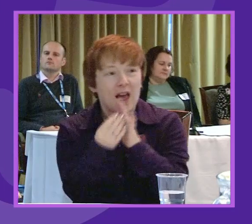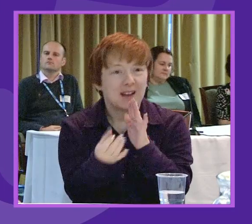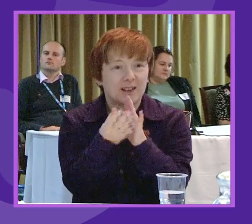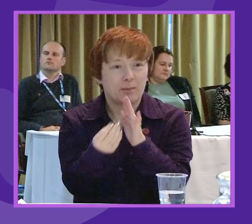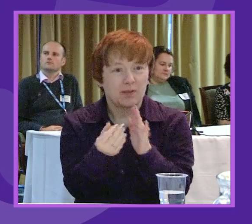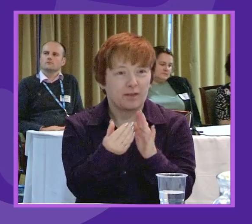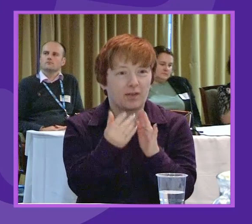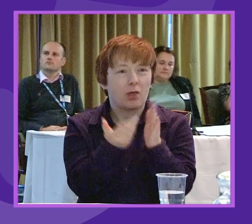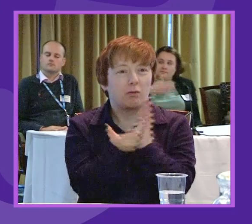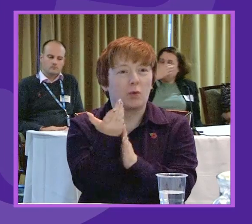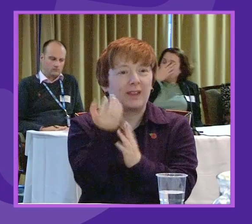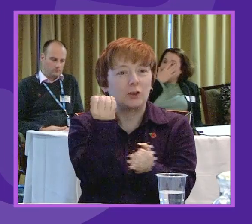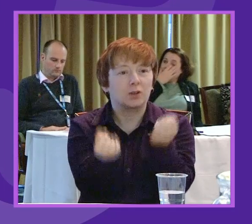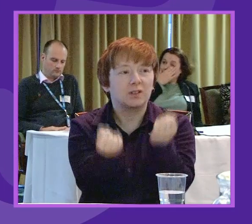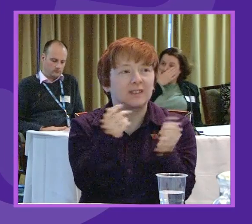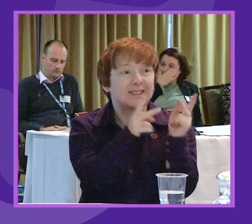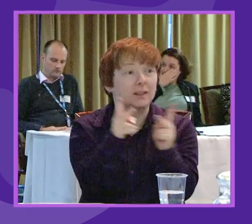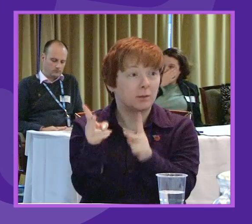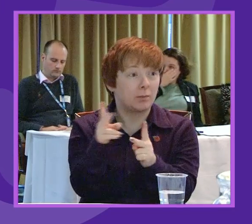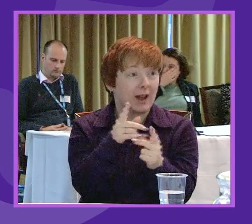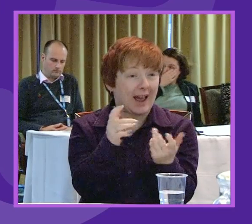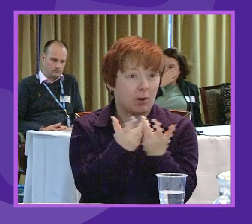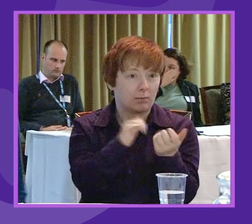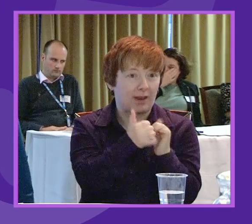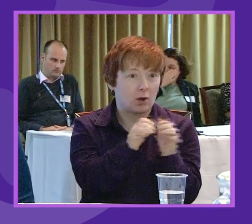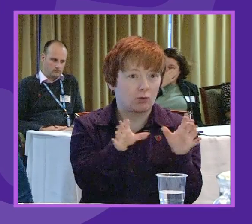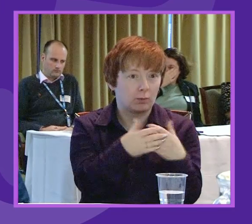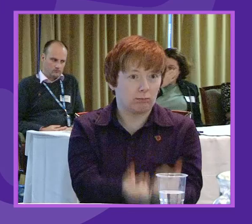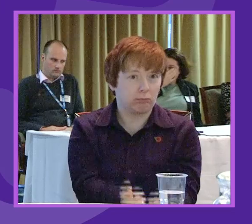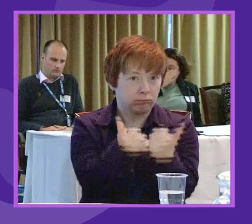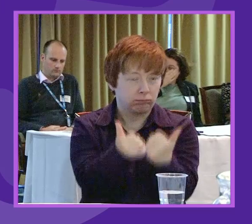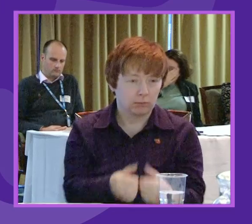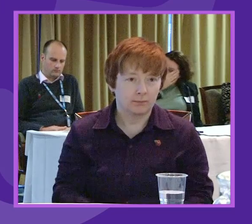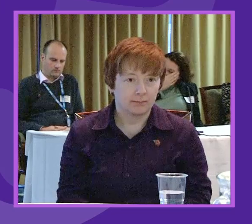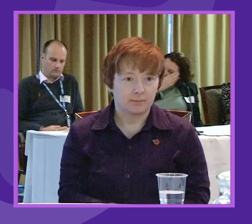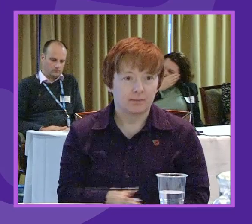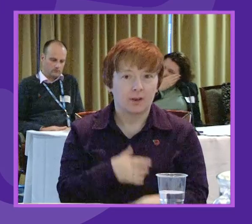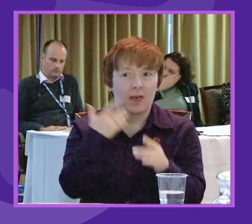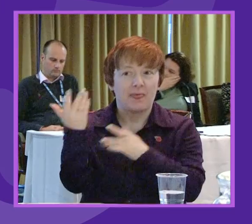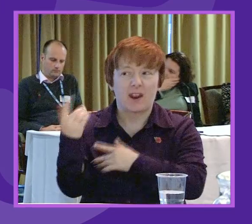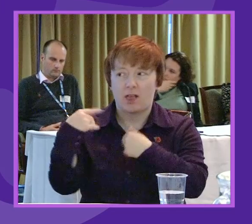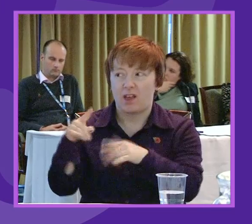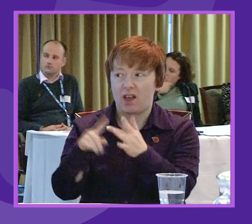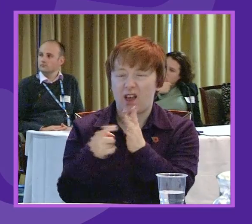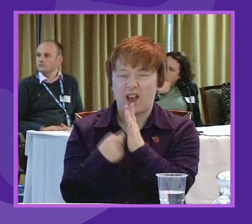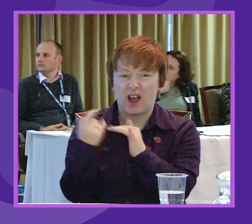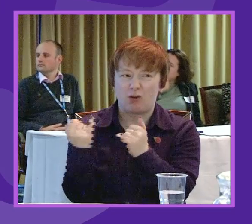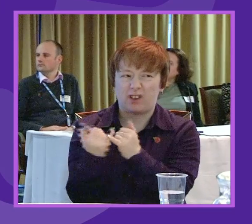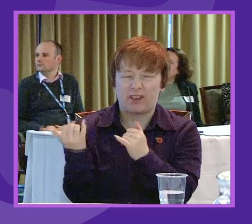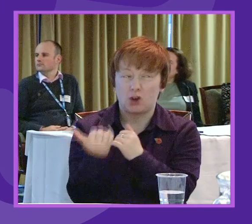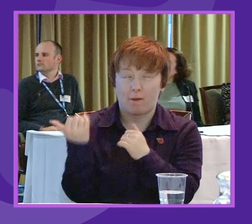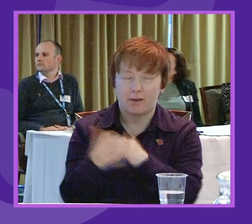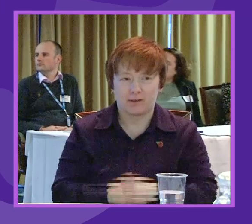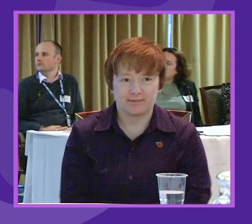of where we've got peers really making a difference through the criminal justice system. And then I'm going to let